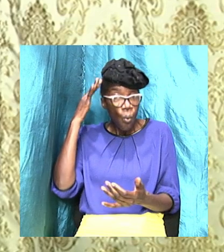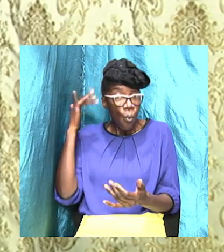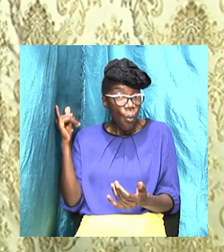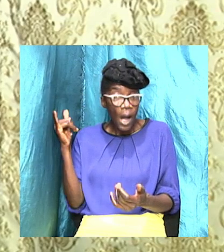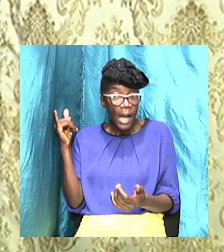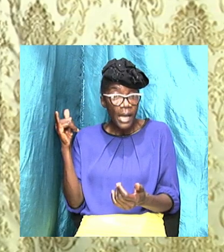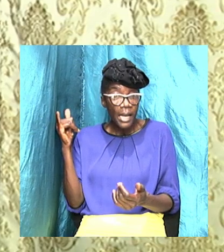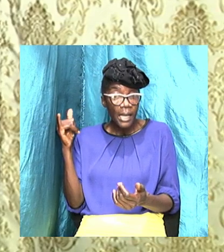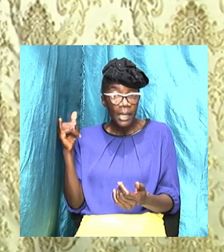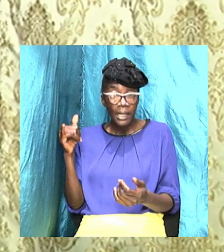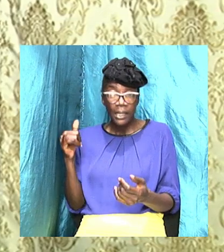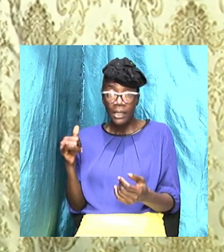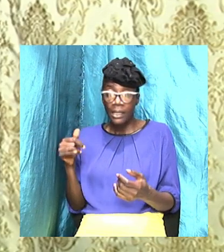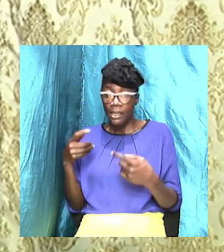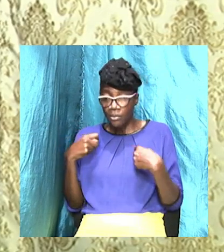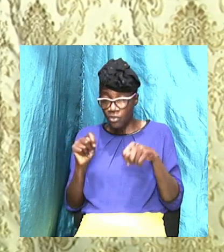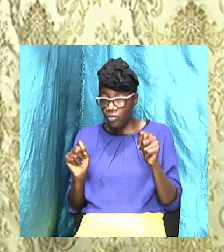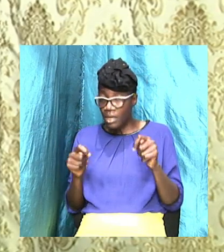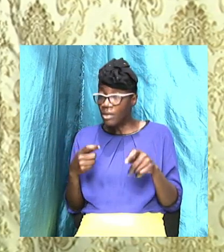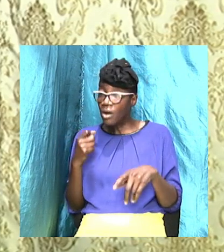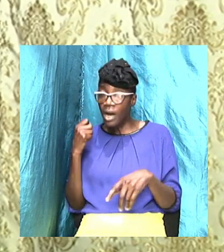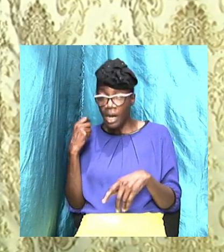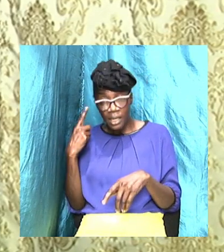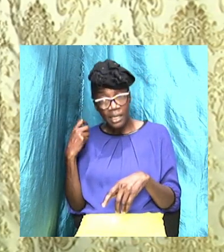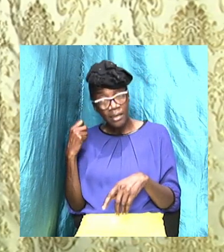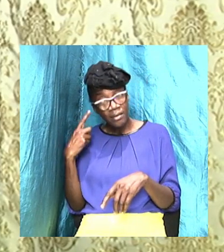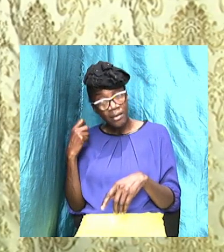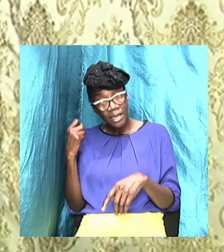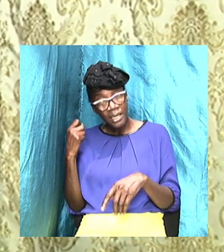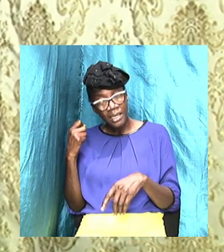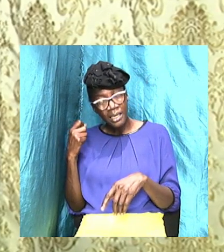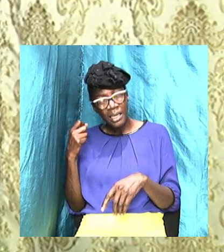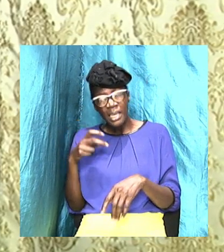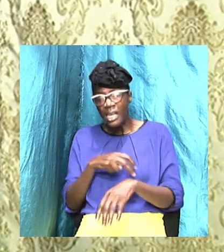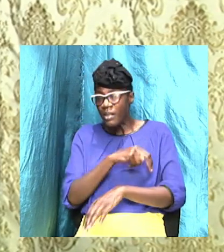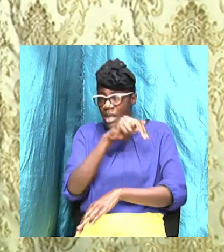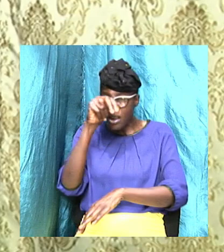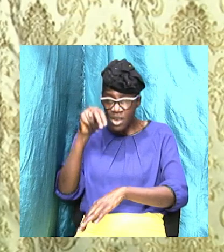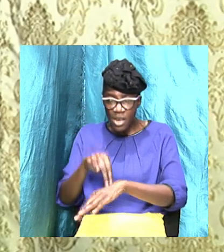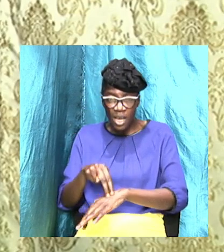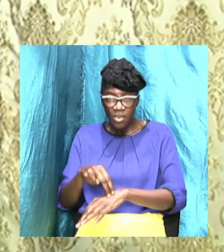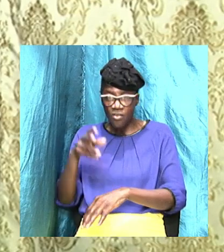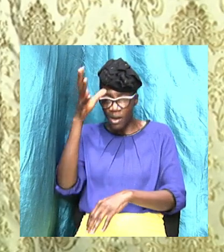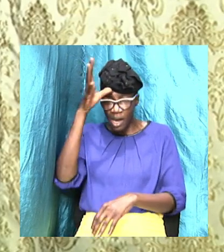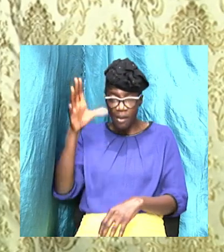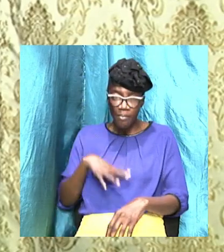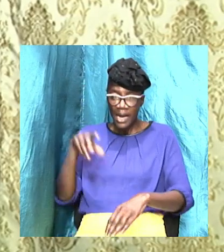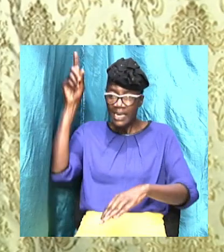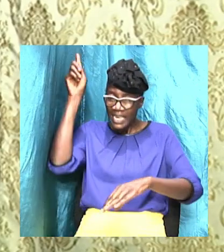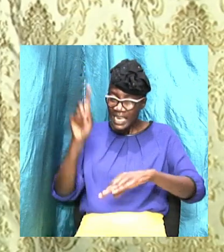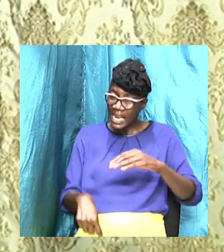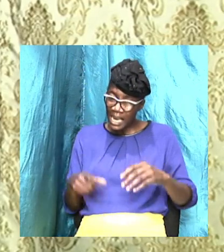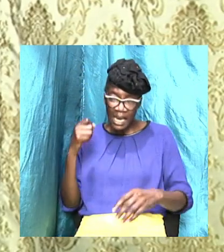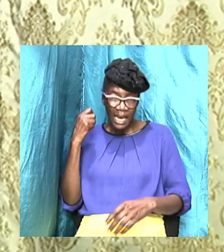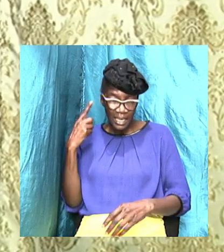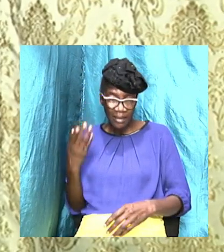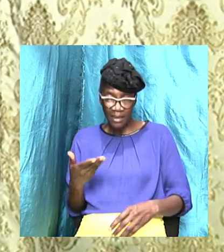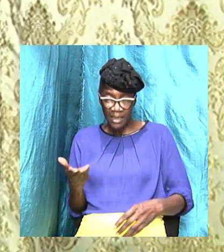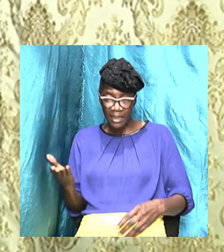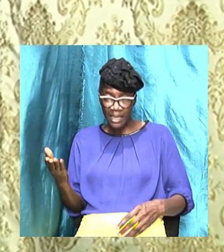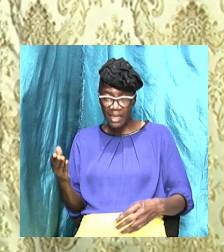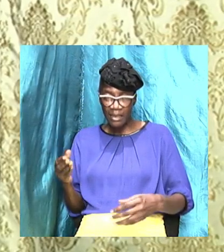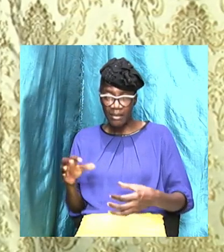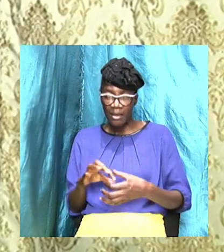I'm still trying to understand the scripture that says the natural man cannot understand the things of the spirit. Probably because now